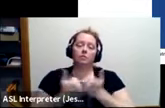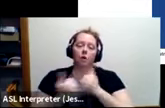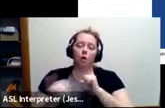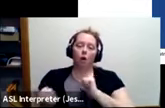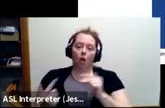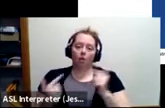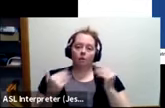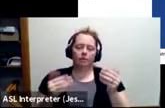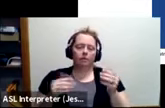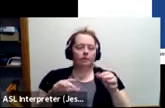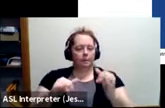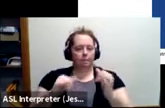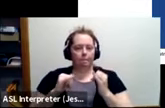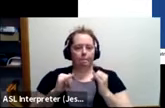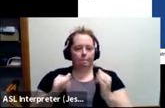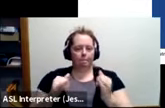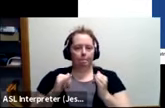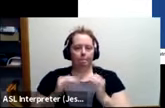Next slide.